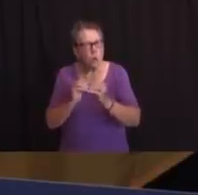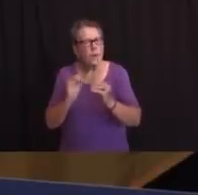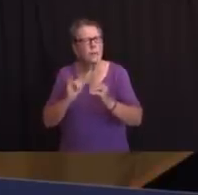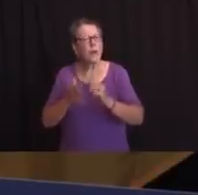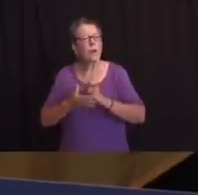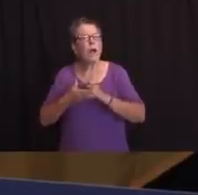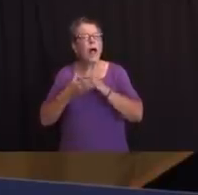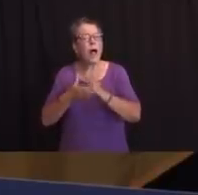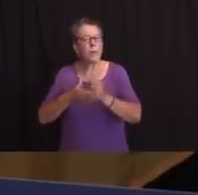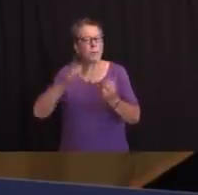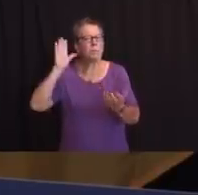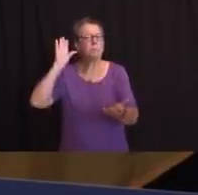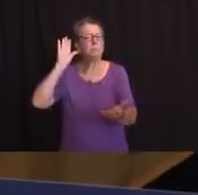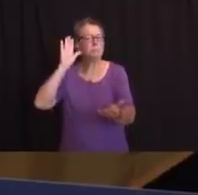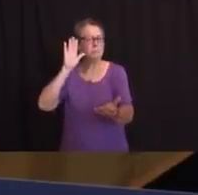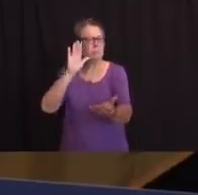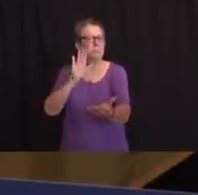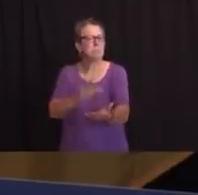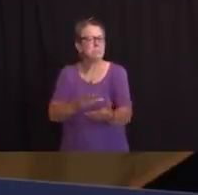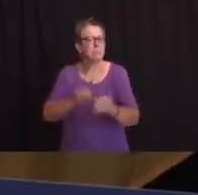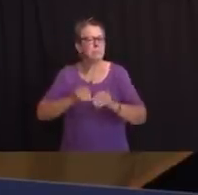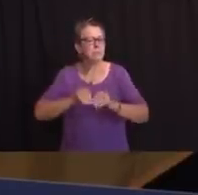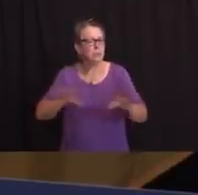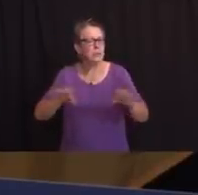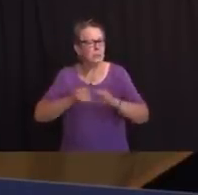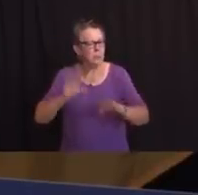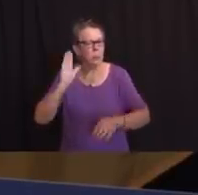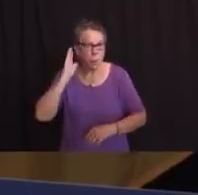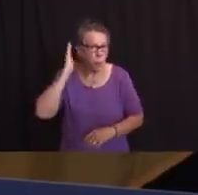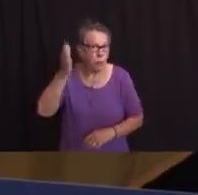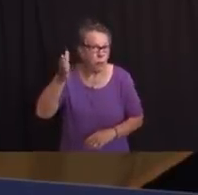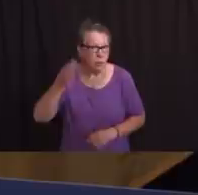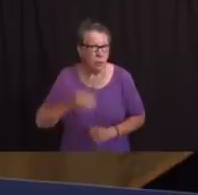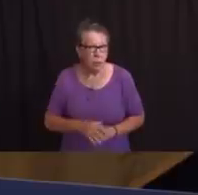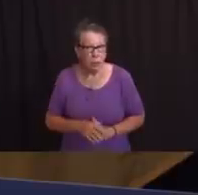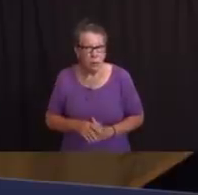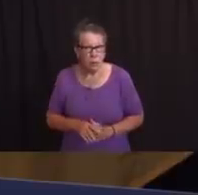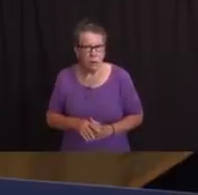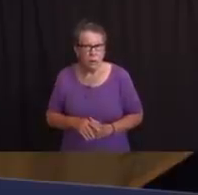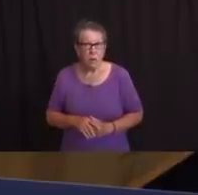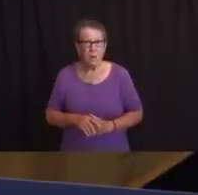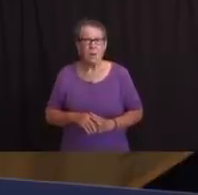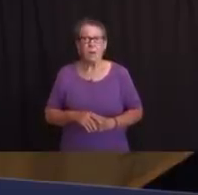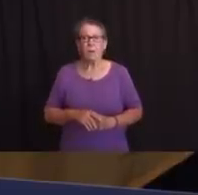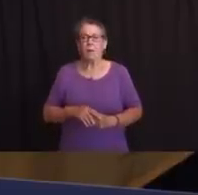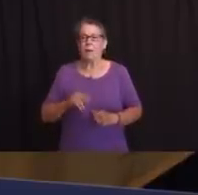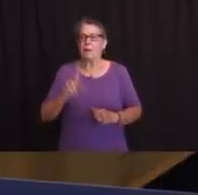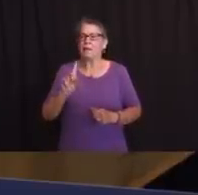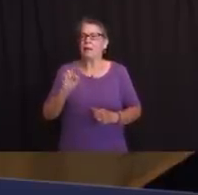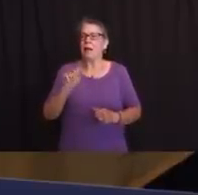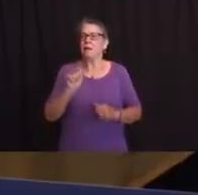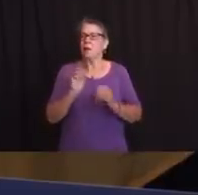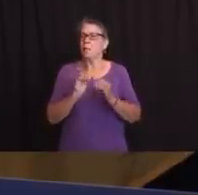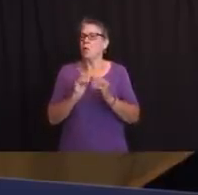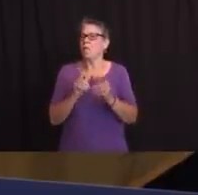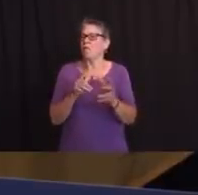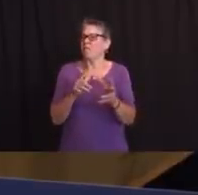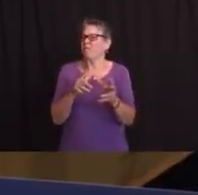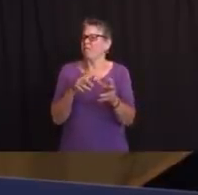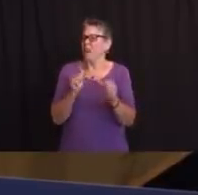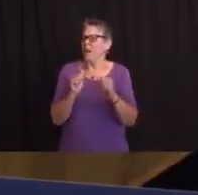virus is more infectious, you need to have a higher percentage of people who are immune to keep it from spreading from person to